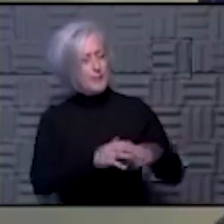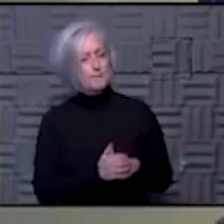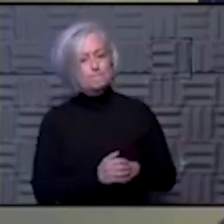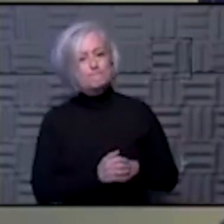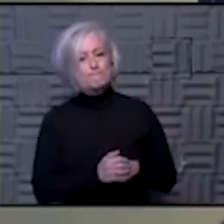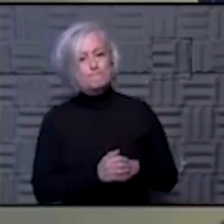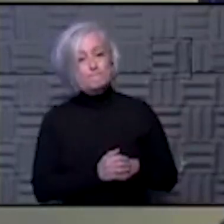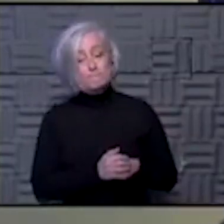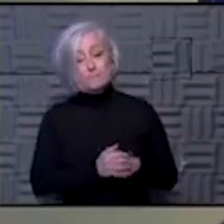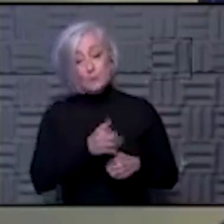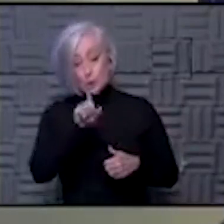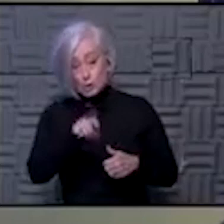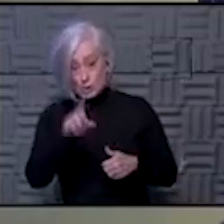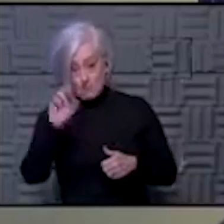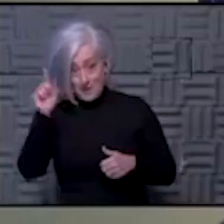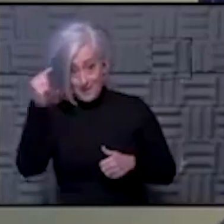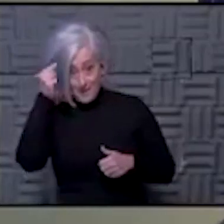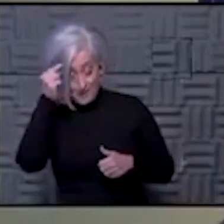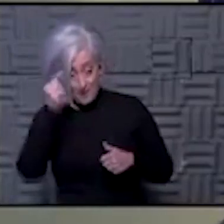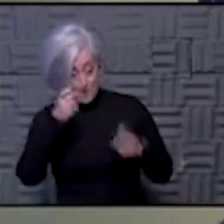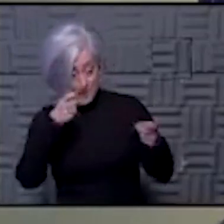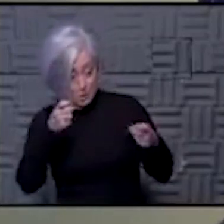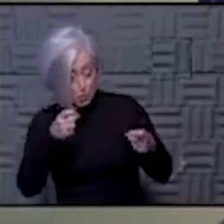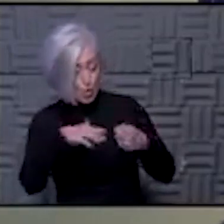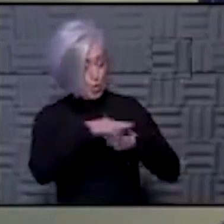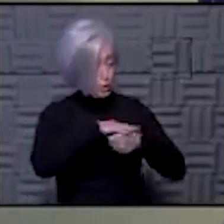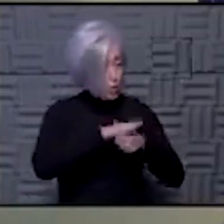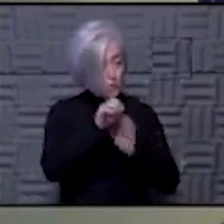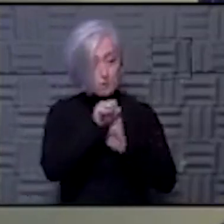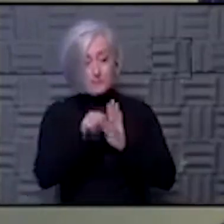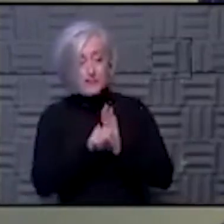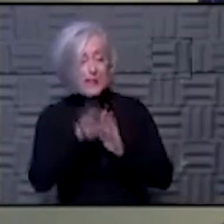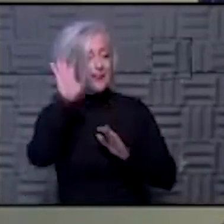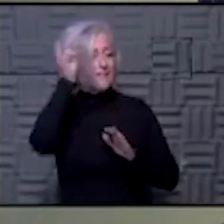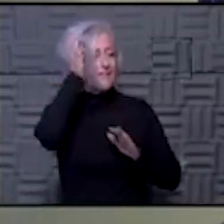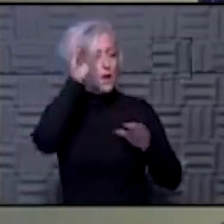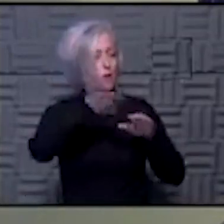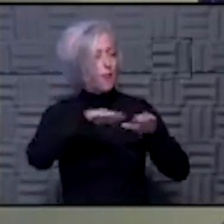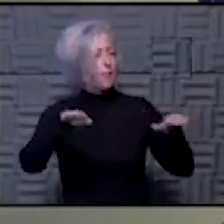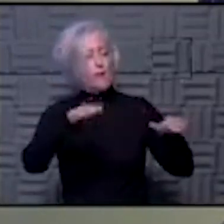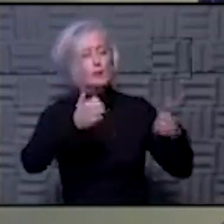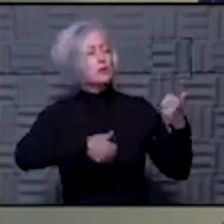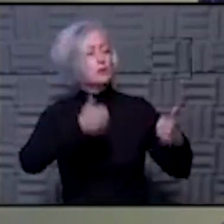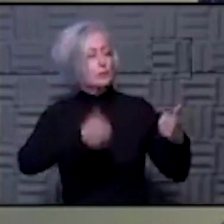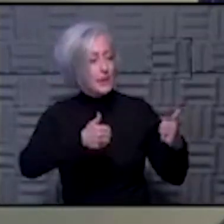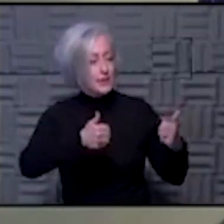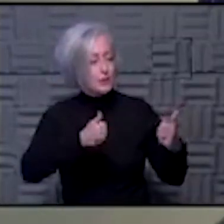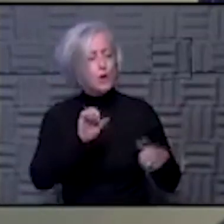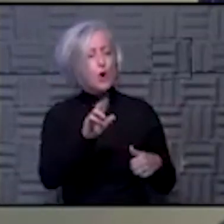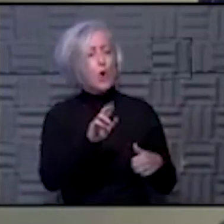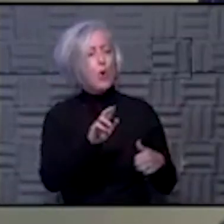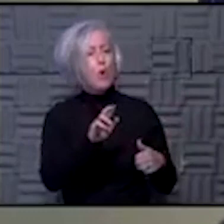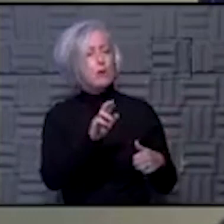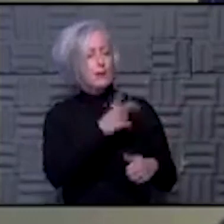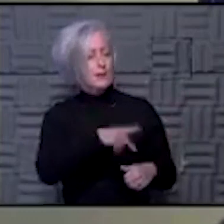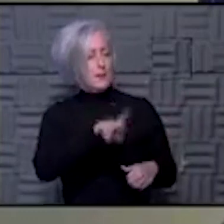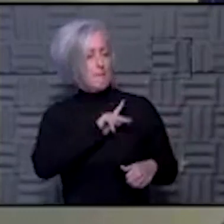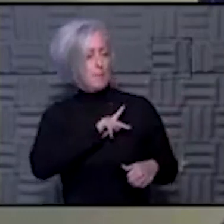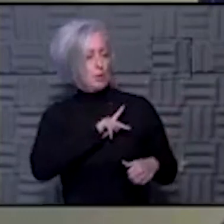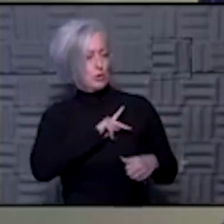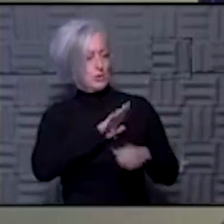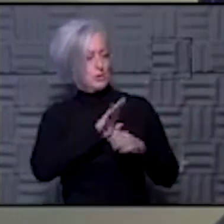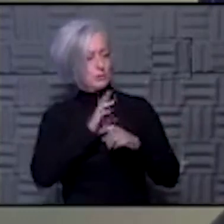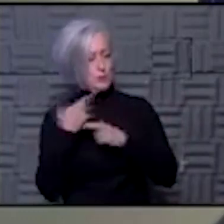governmental control. Whether that's at the local, the state, the federal level, or whether it's personal responsibility. And I suggest it's